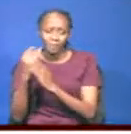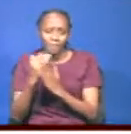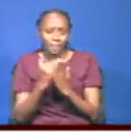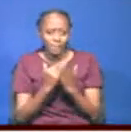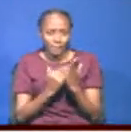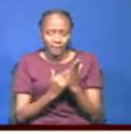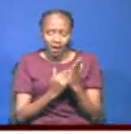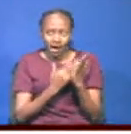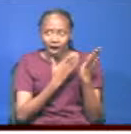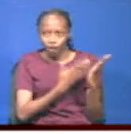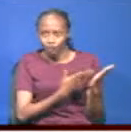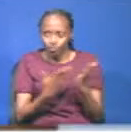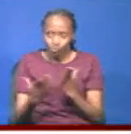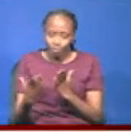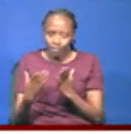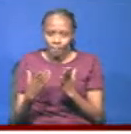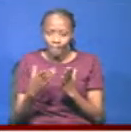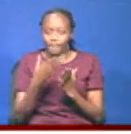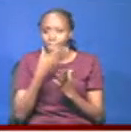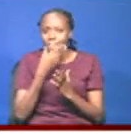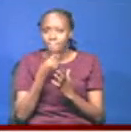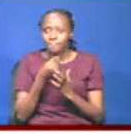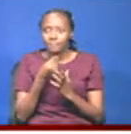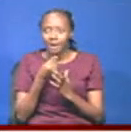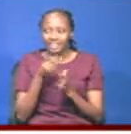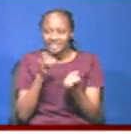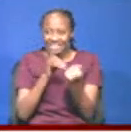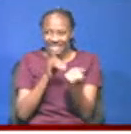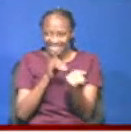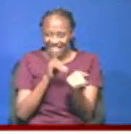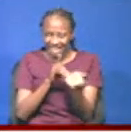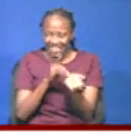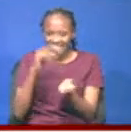brother Gitinji Daktari.